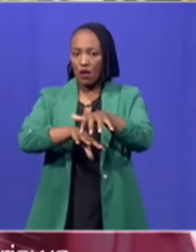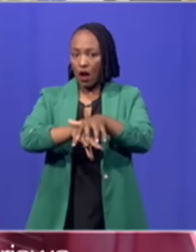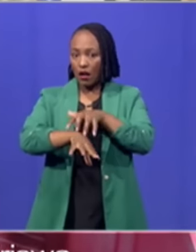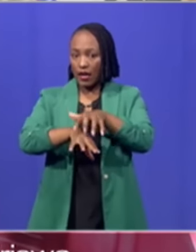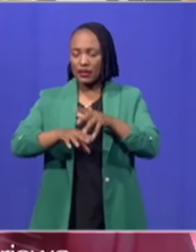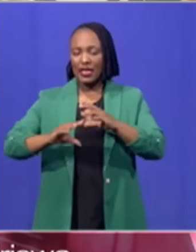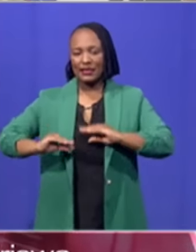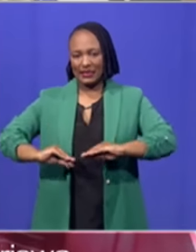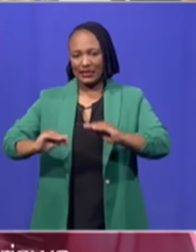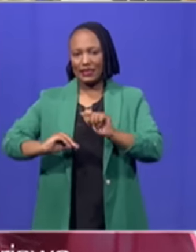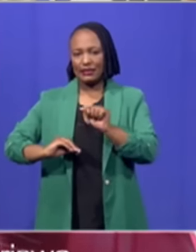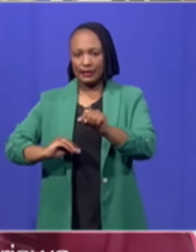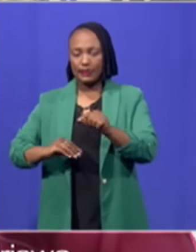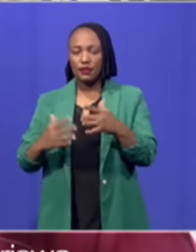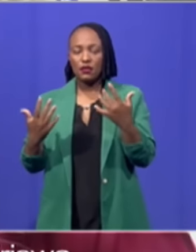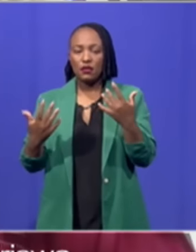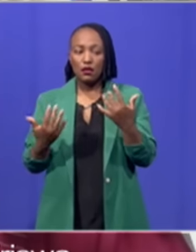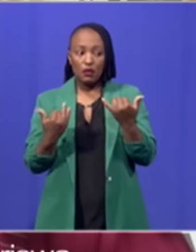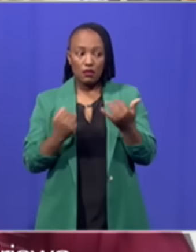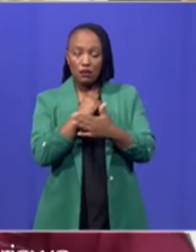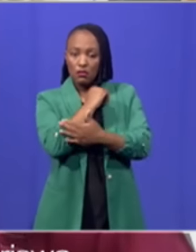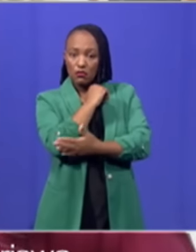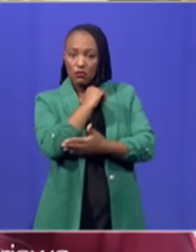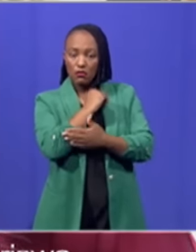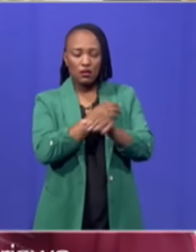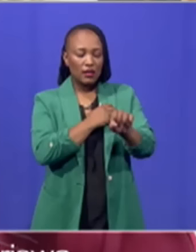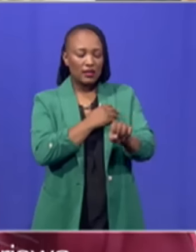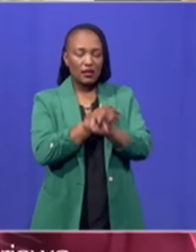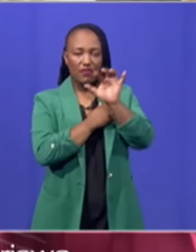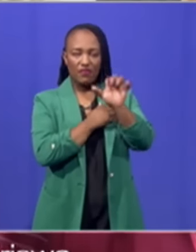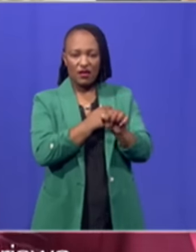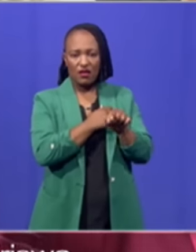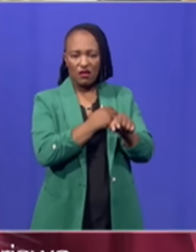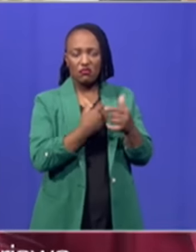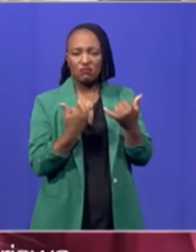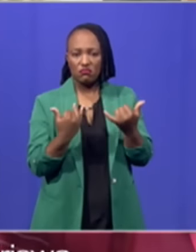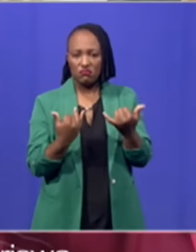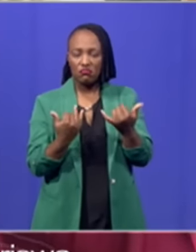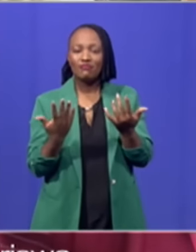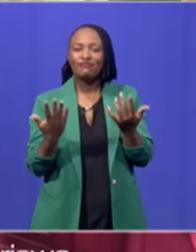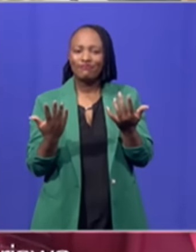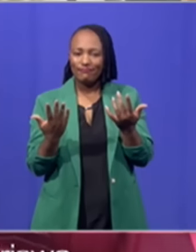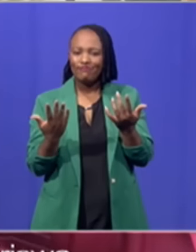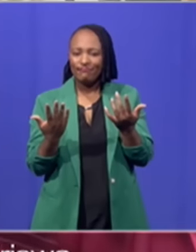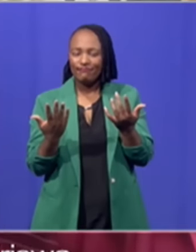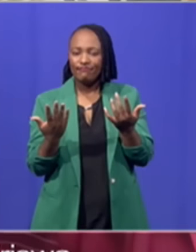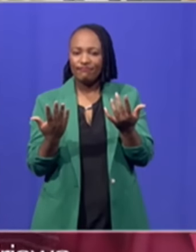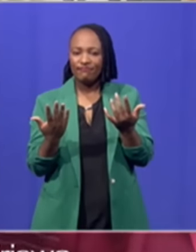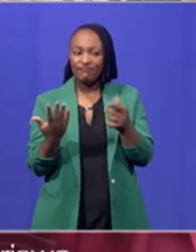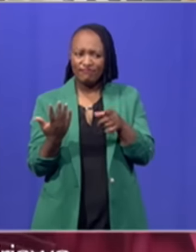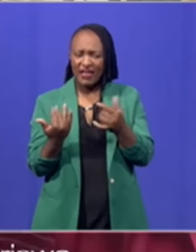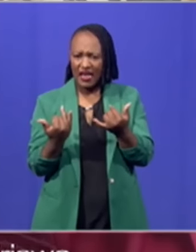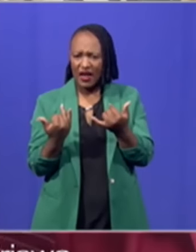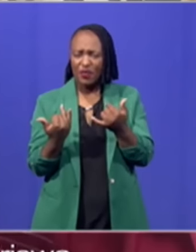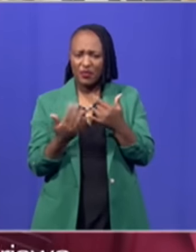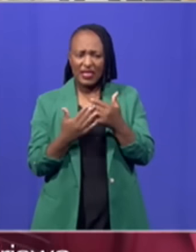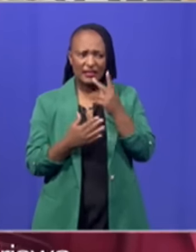seen, that even our country in South Africa, we are faced with issues of